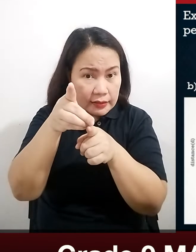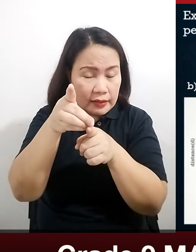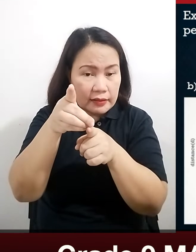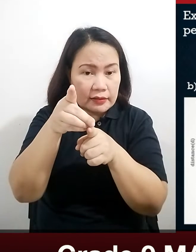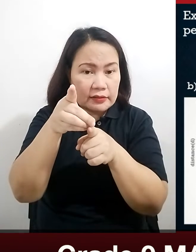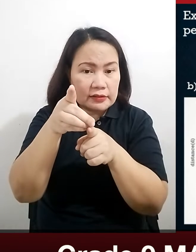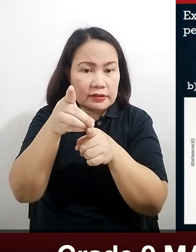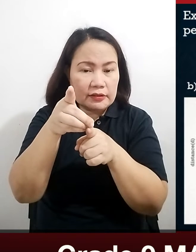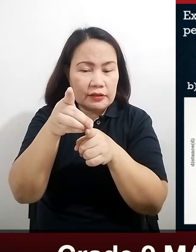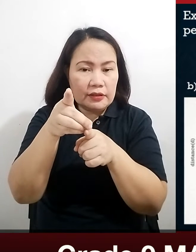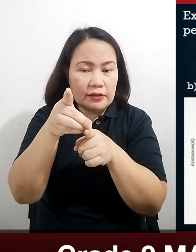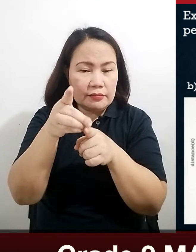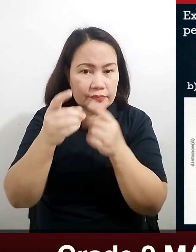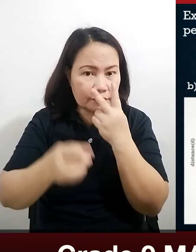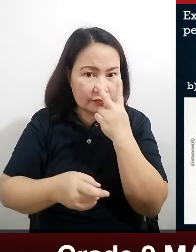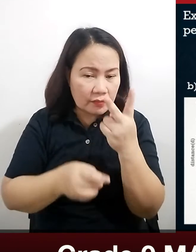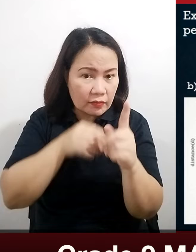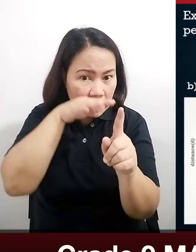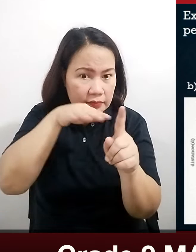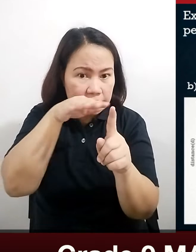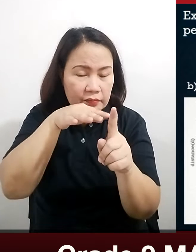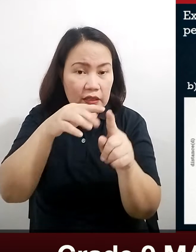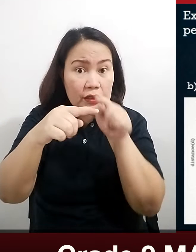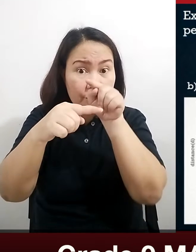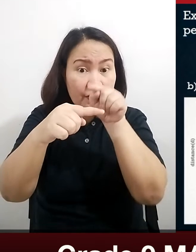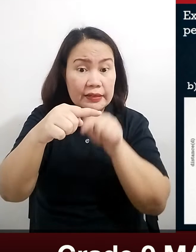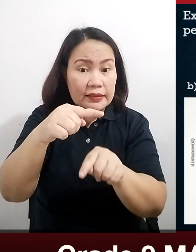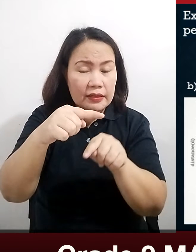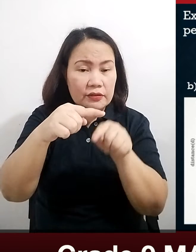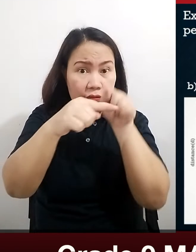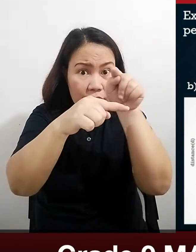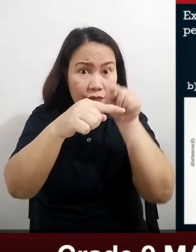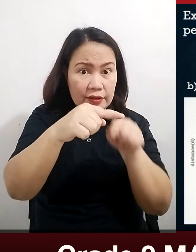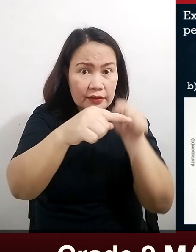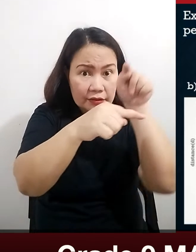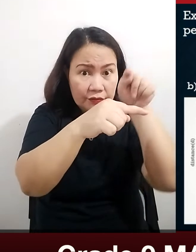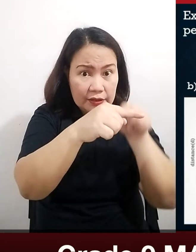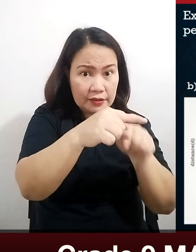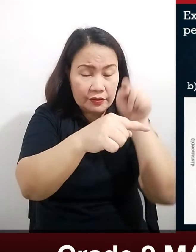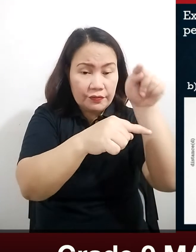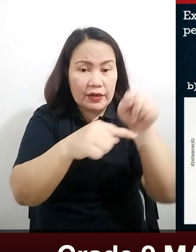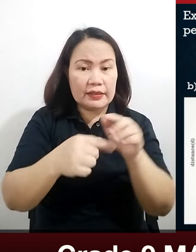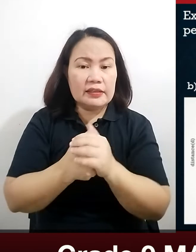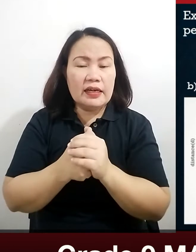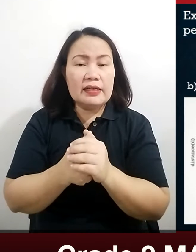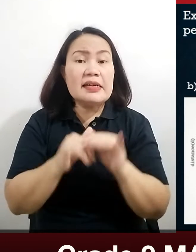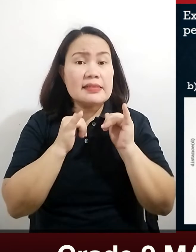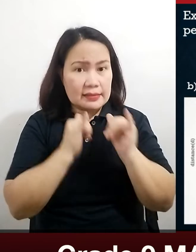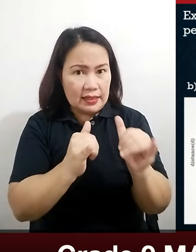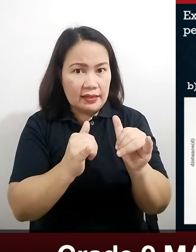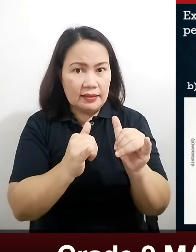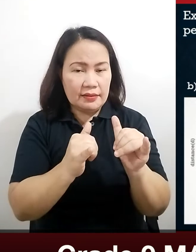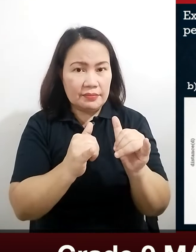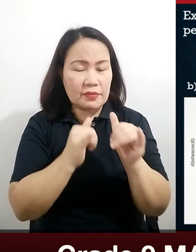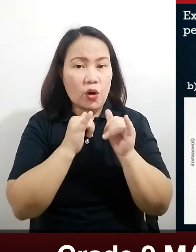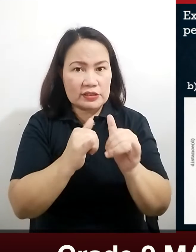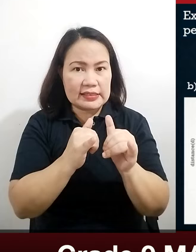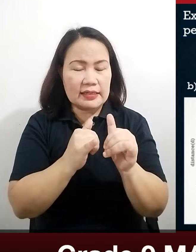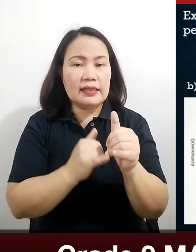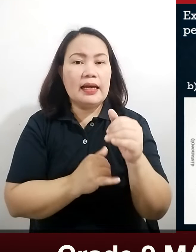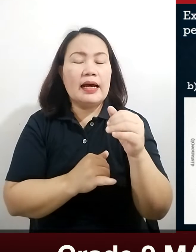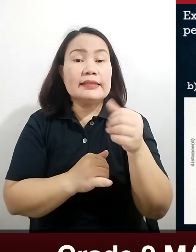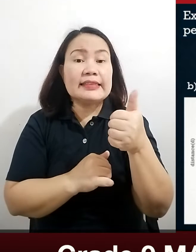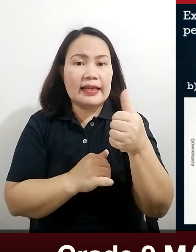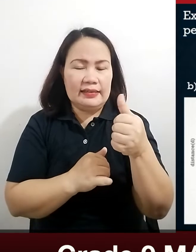given yung table of values. Kapag dinivide natin to at kinuha yung ratio nila, and then pareho-pareho, ibig sabihin